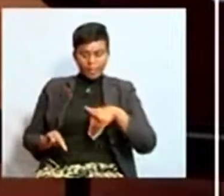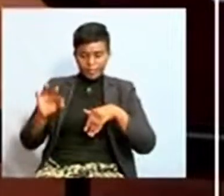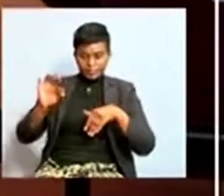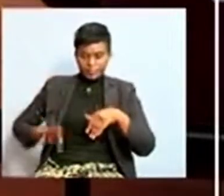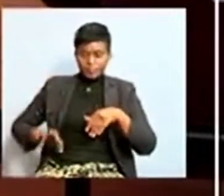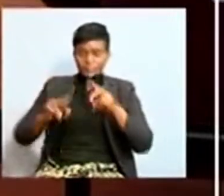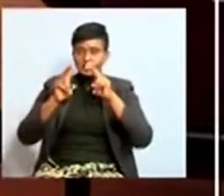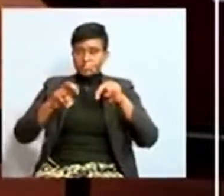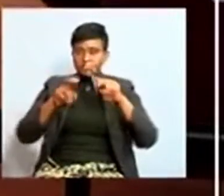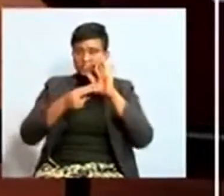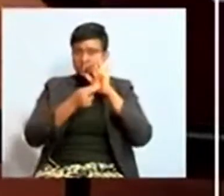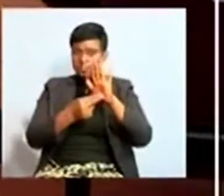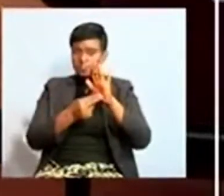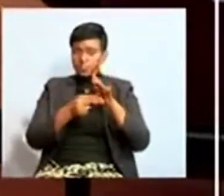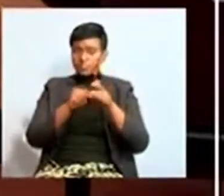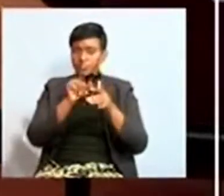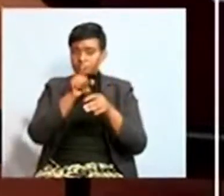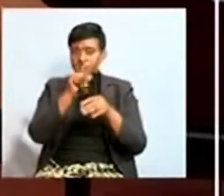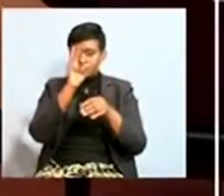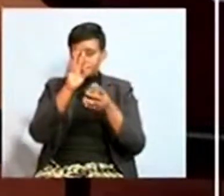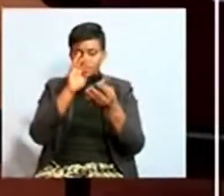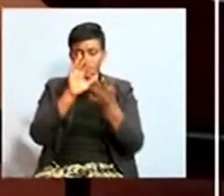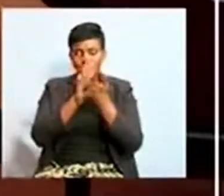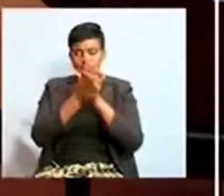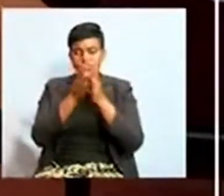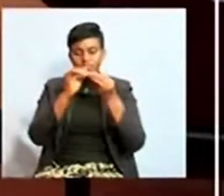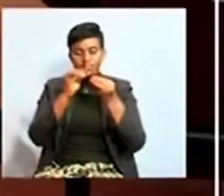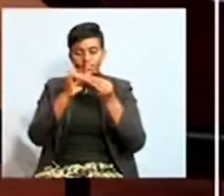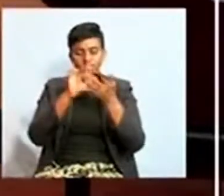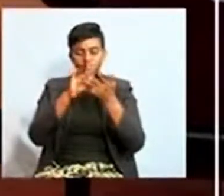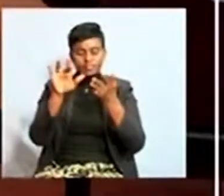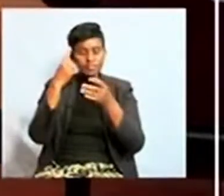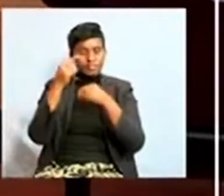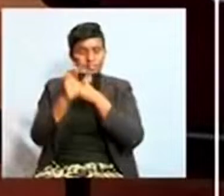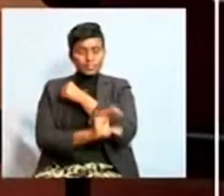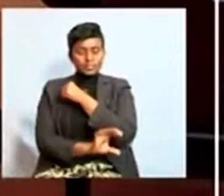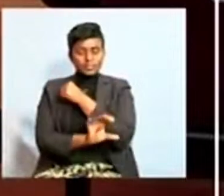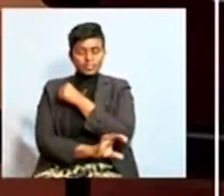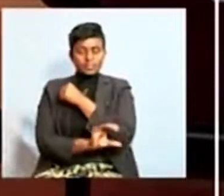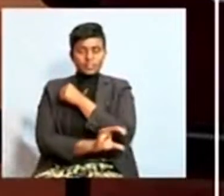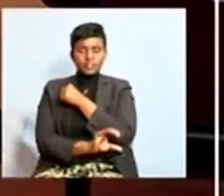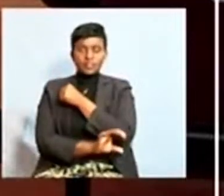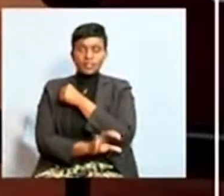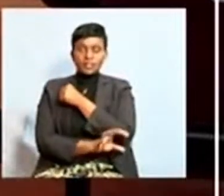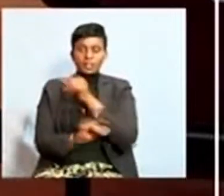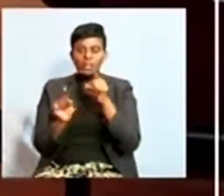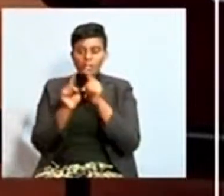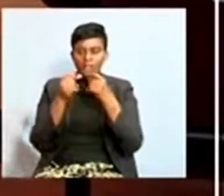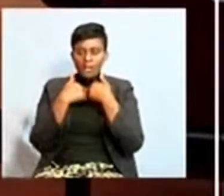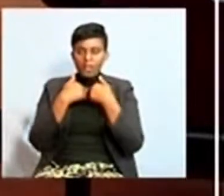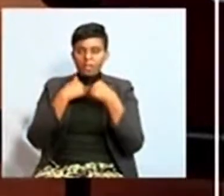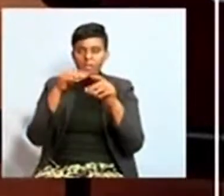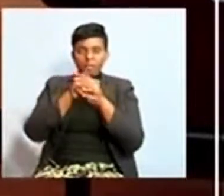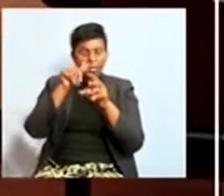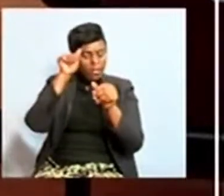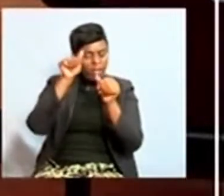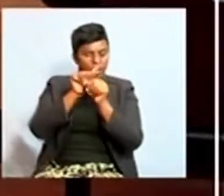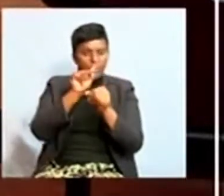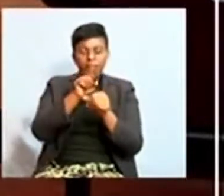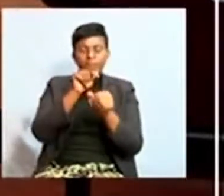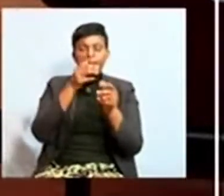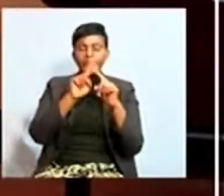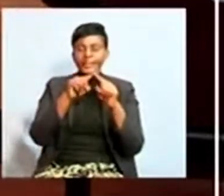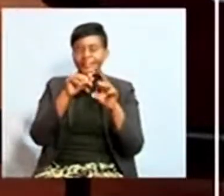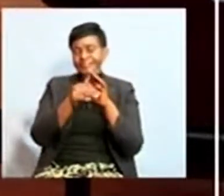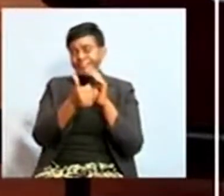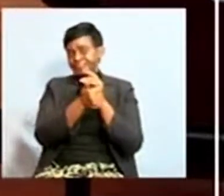analysis indicates that it will be more costly for the country to enter into this agreement, but in